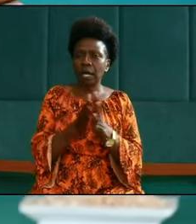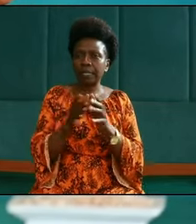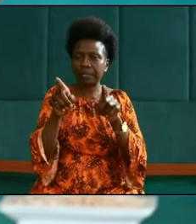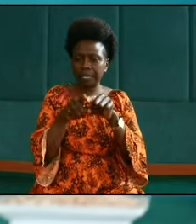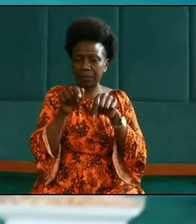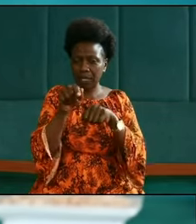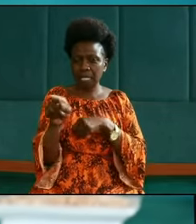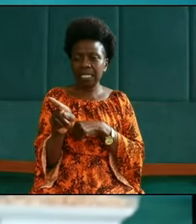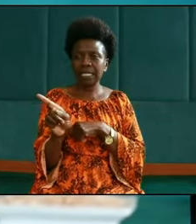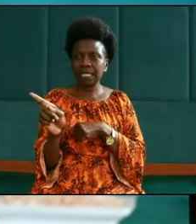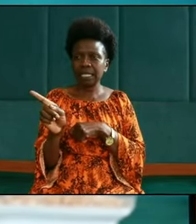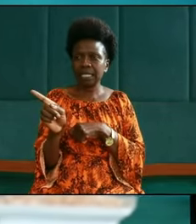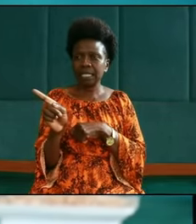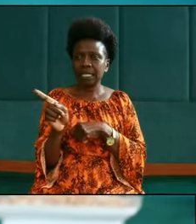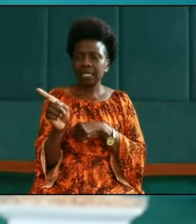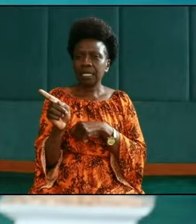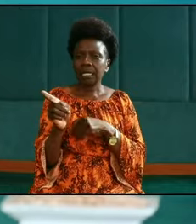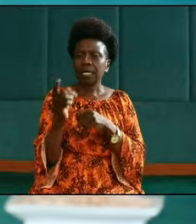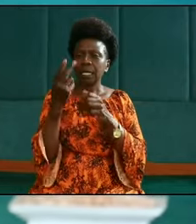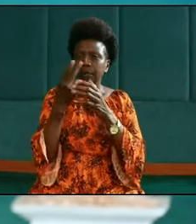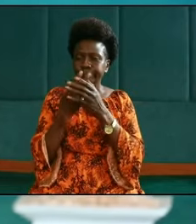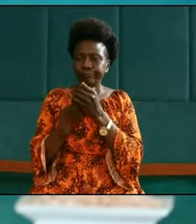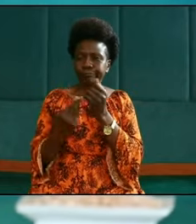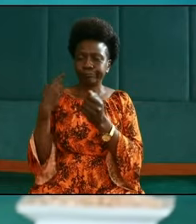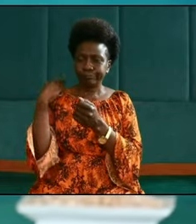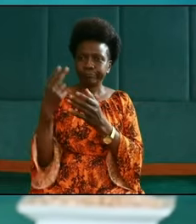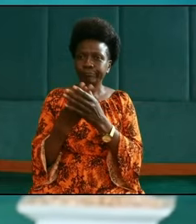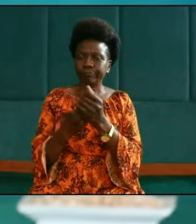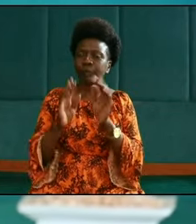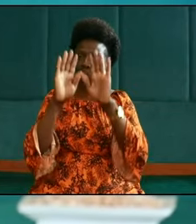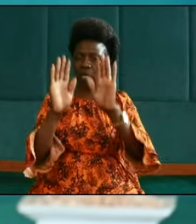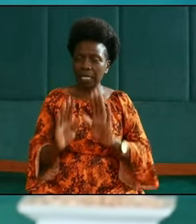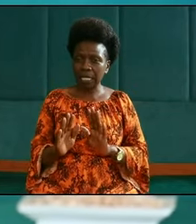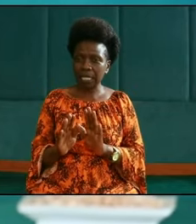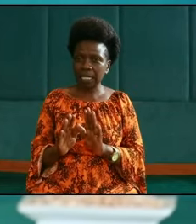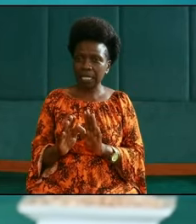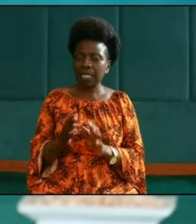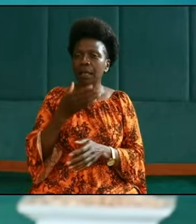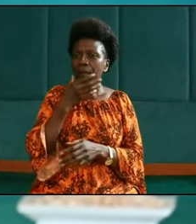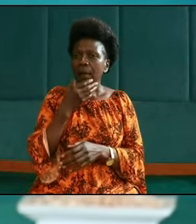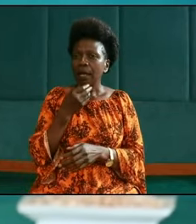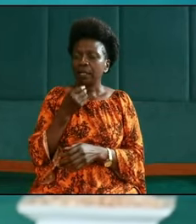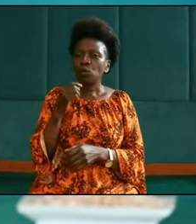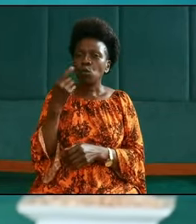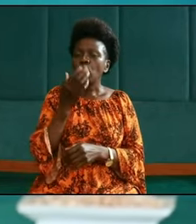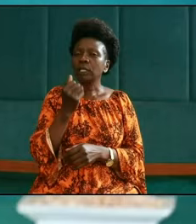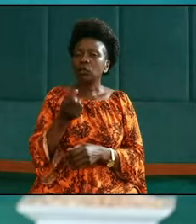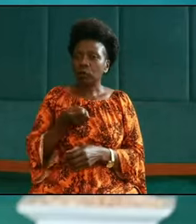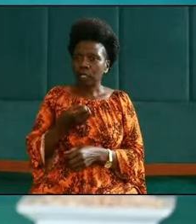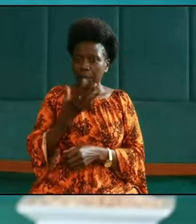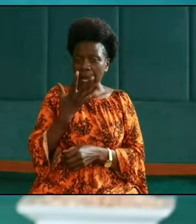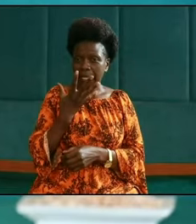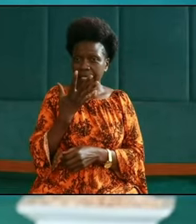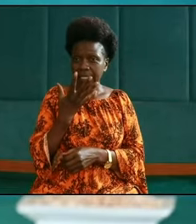like this couple, especially the bridegroom, who wanted to surprise